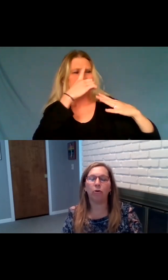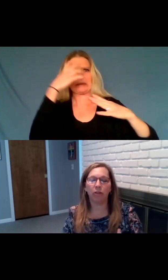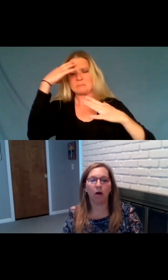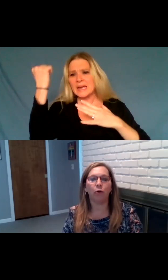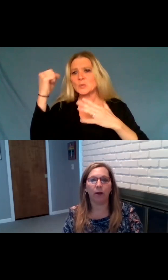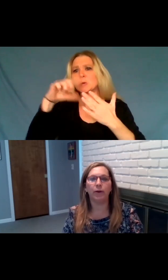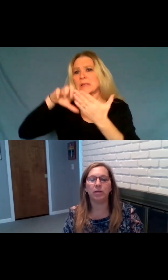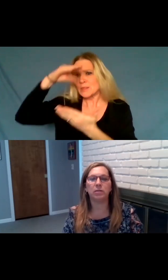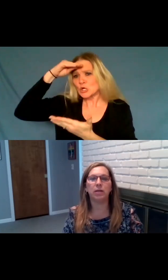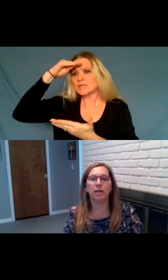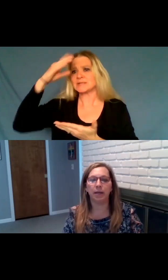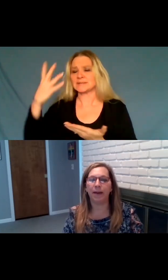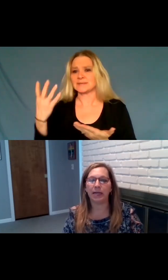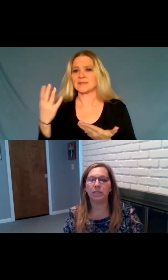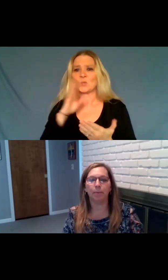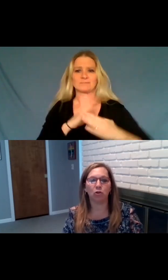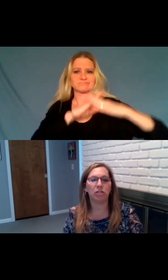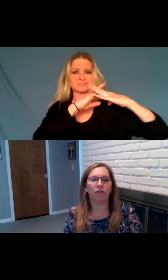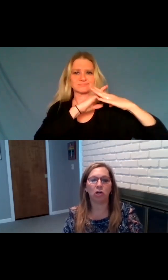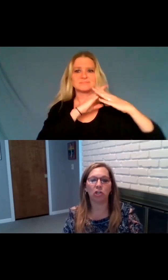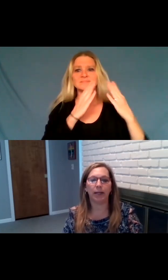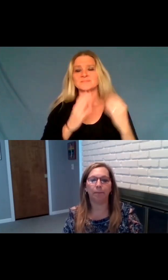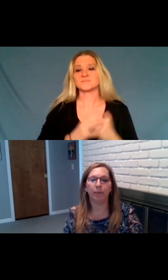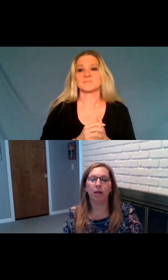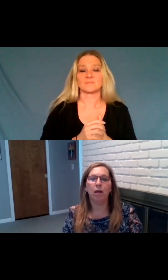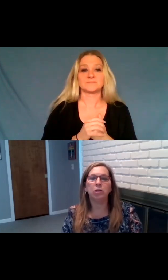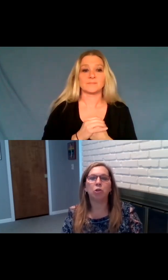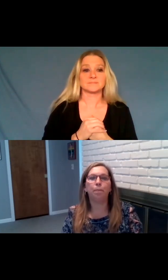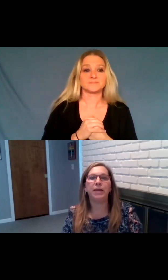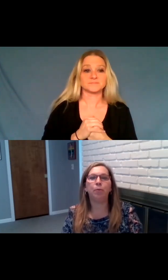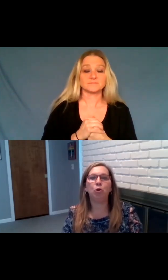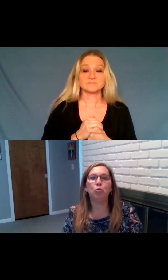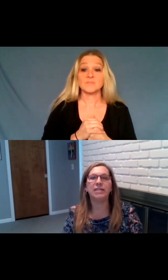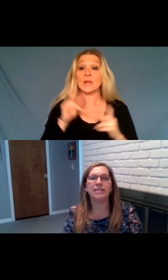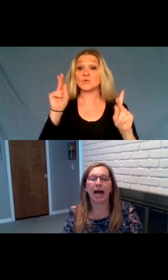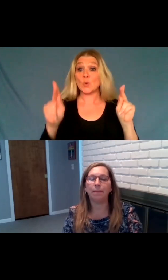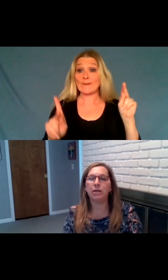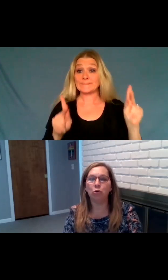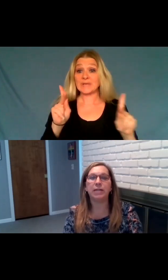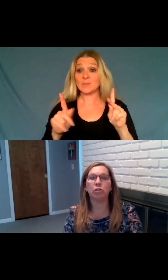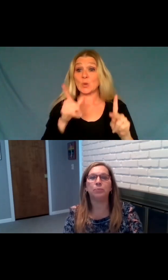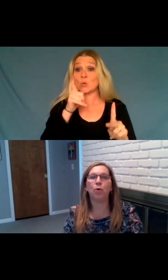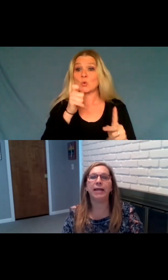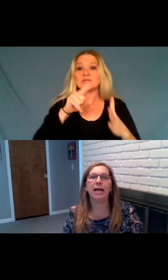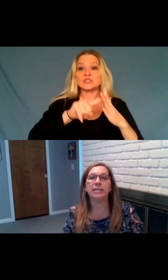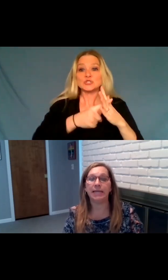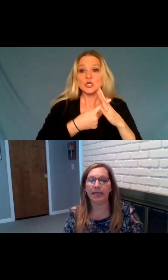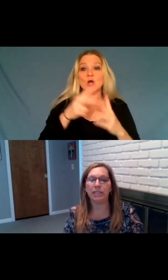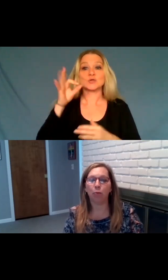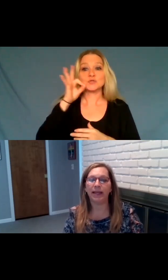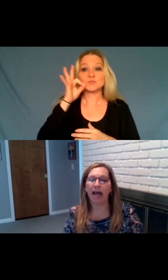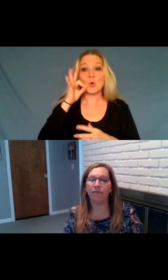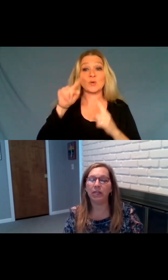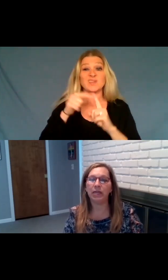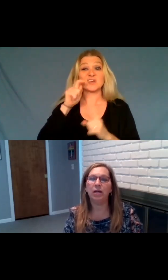more about the other areas that it impacts in a person's functioning. So people who start smoking as